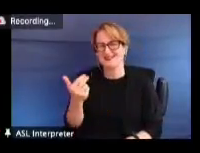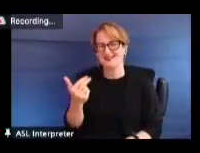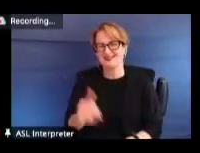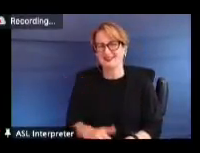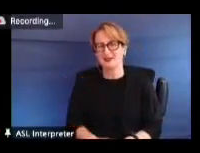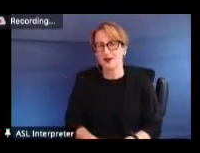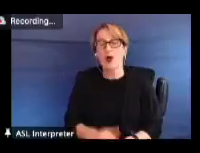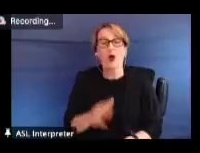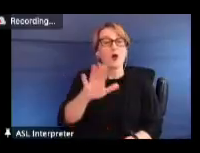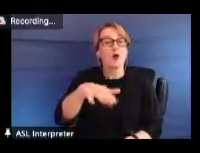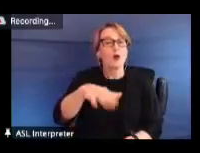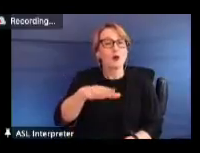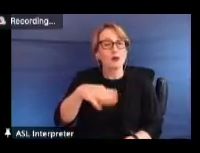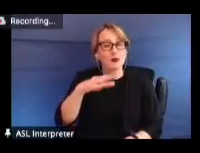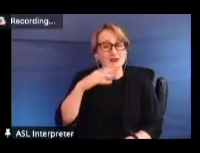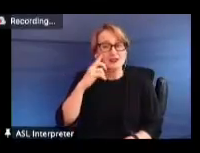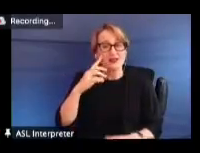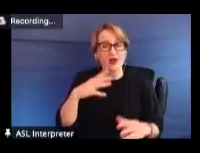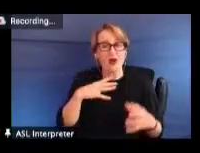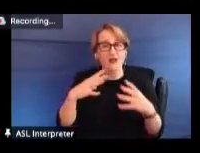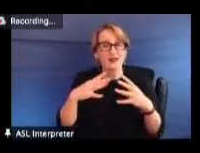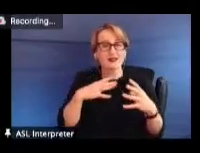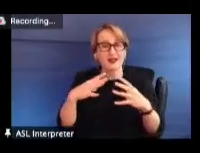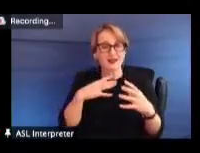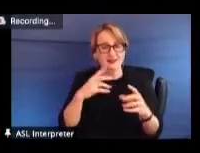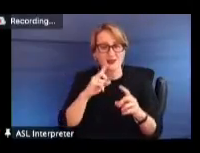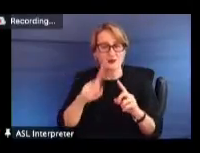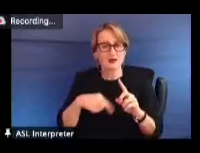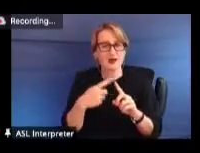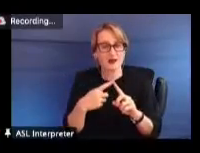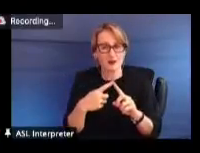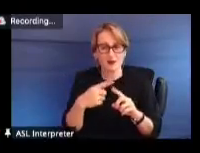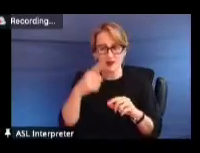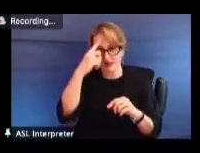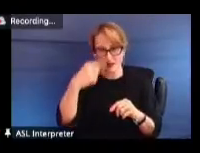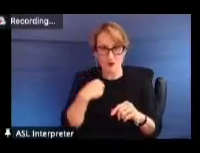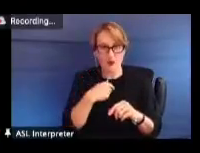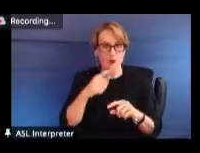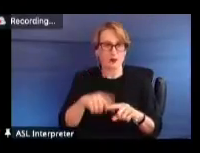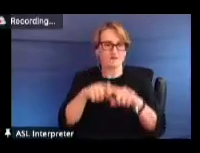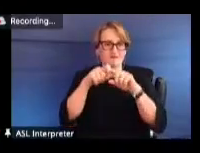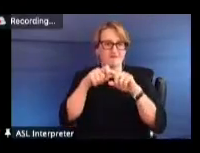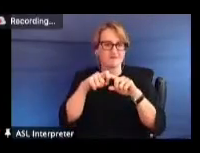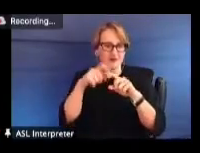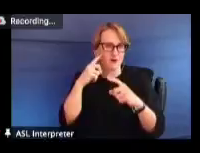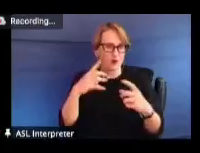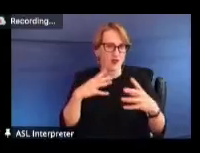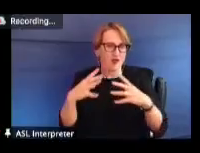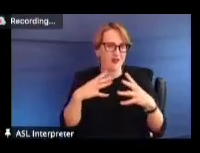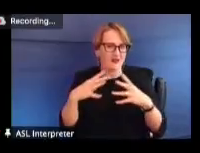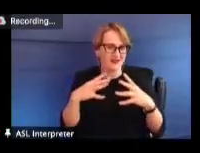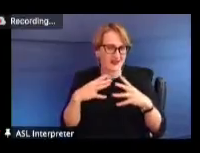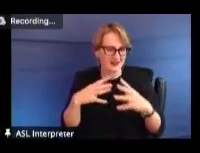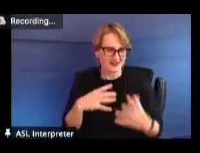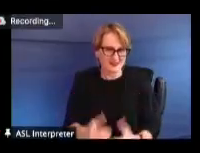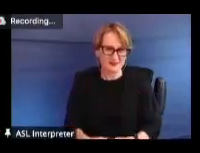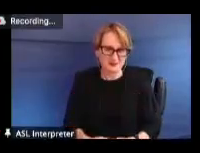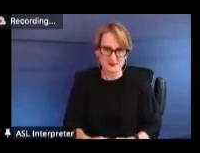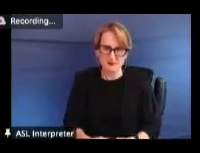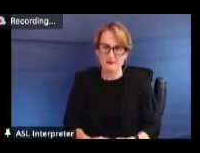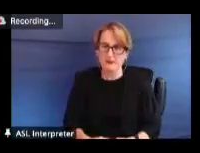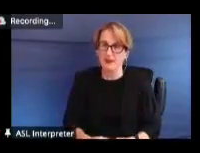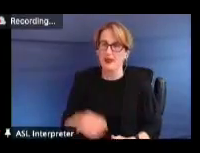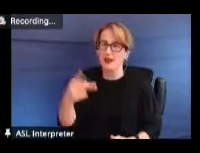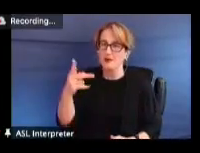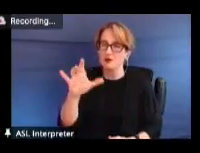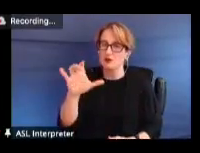No. Oh no, it was at the holidays. That's they thought we were going to take holiday vacations. Okay, I had